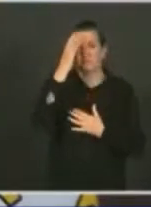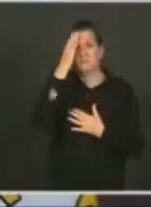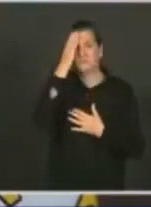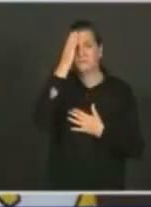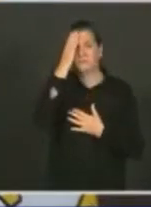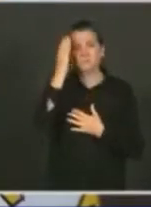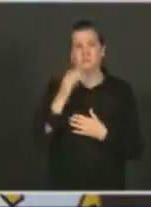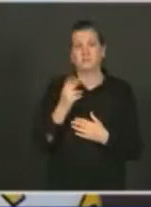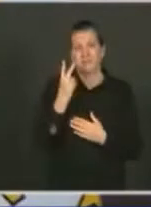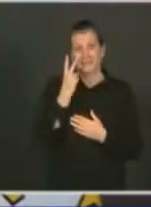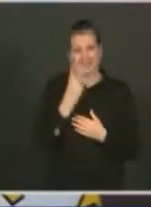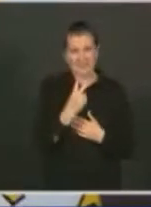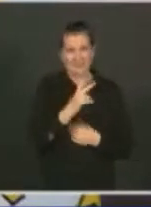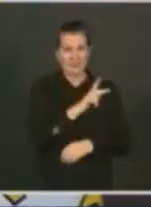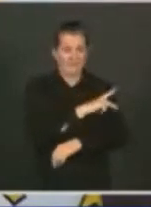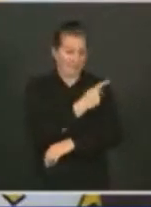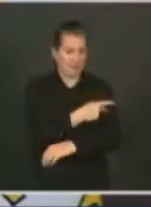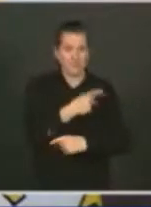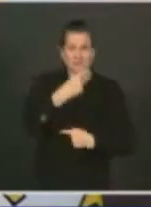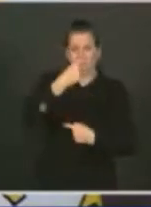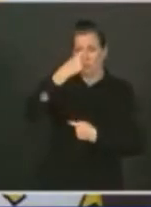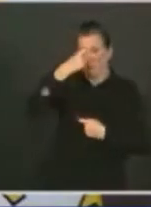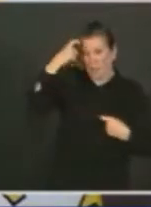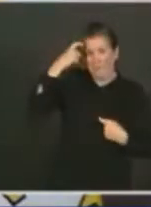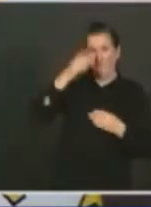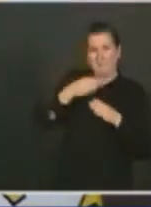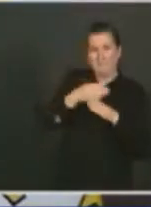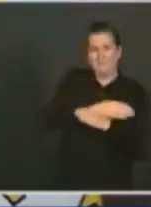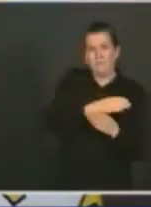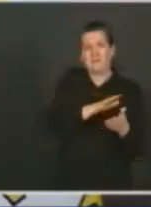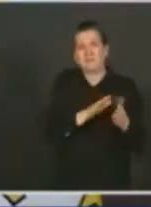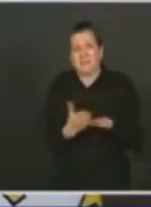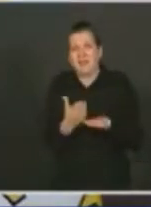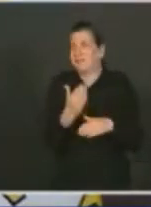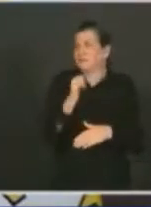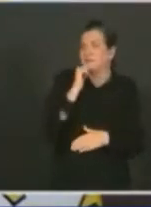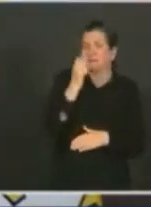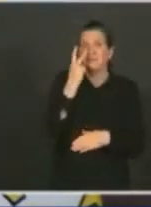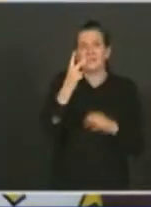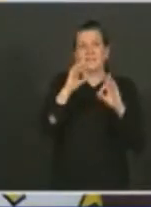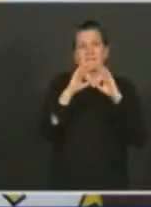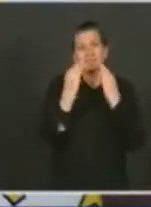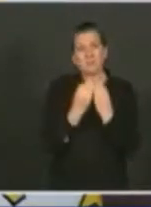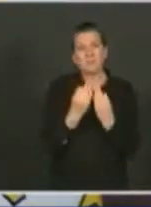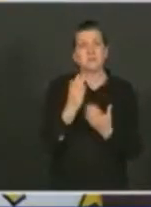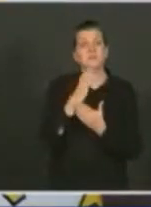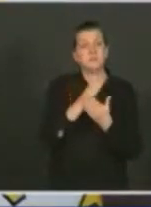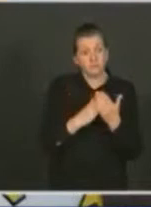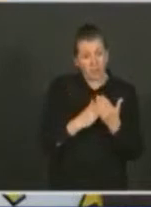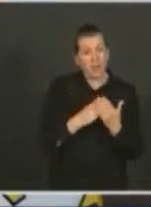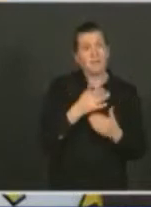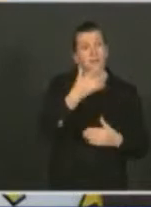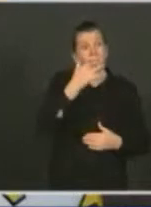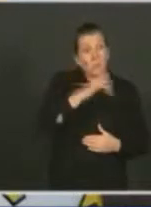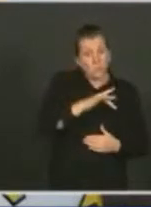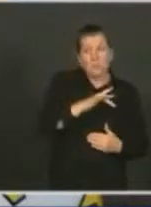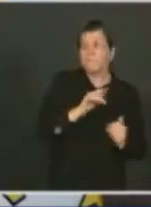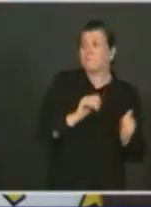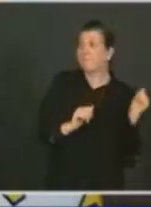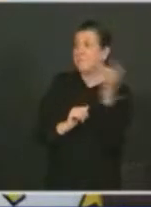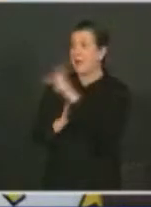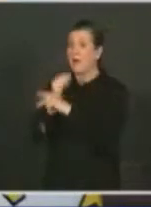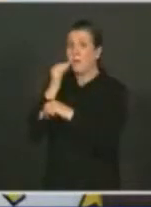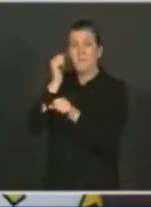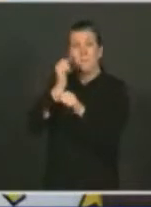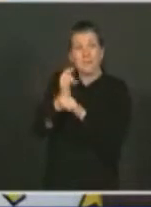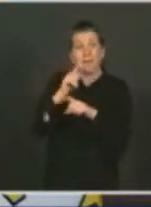real because even those who do get to go home often do not return to a normal life. And it is real because even though some of us are